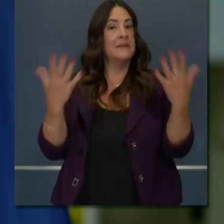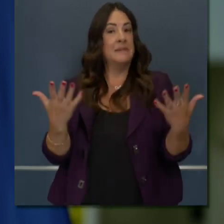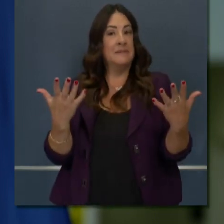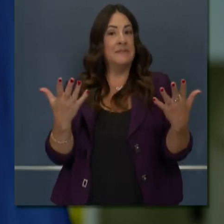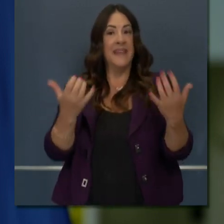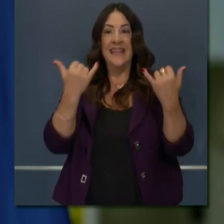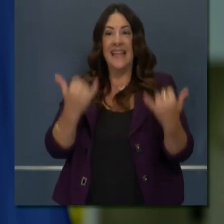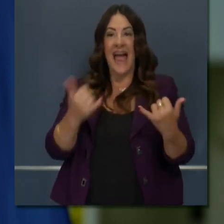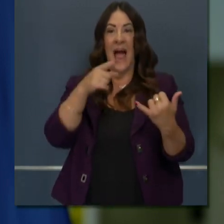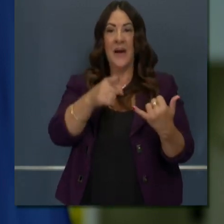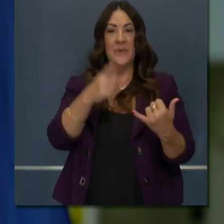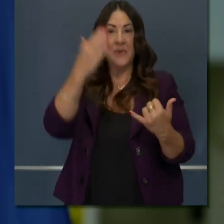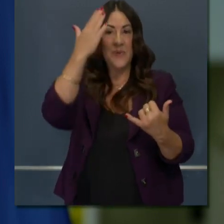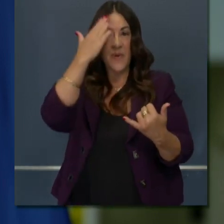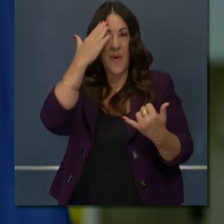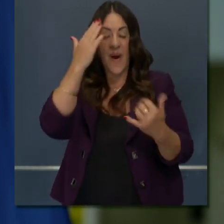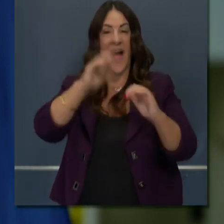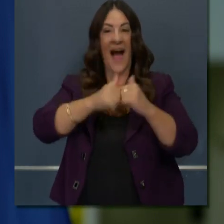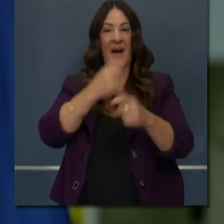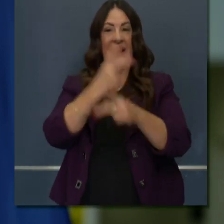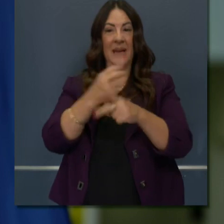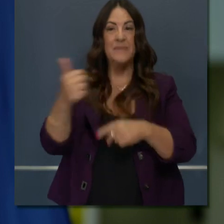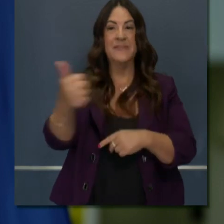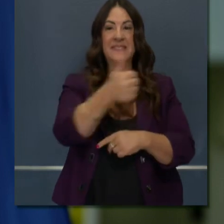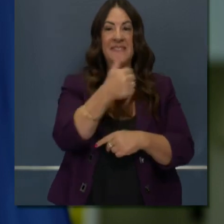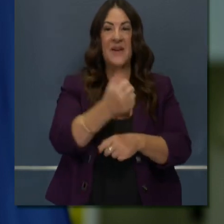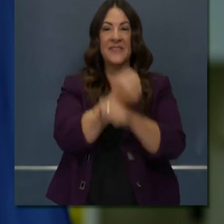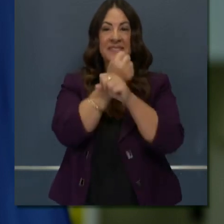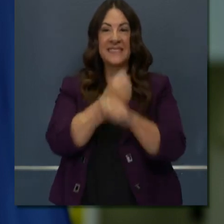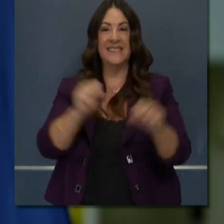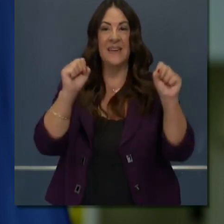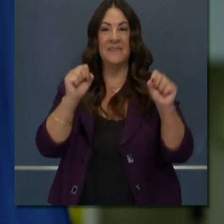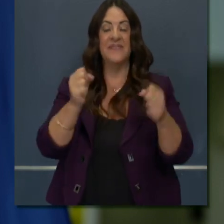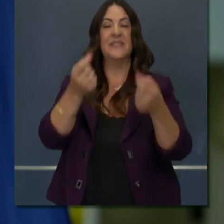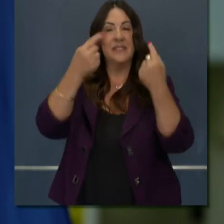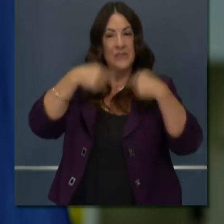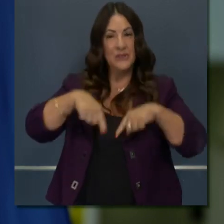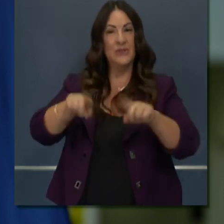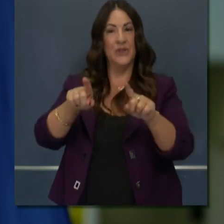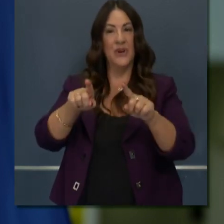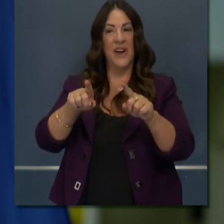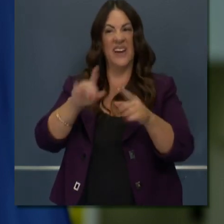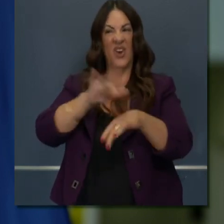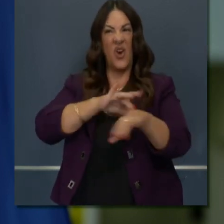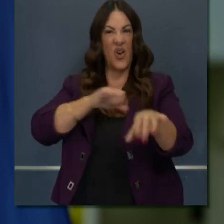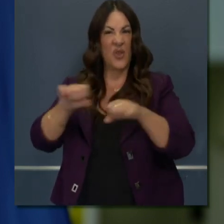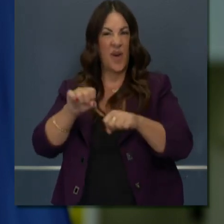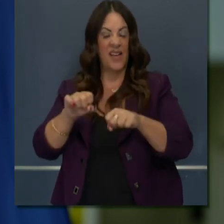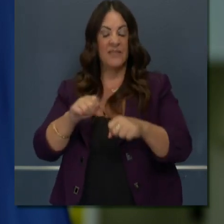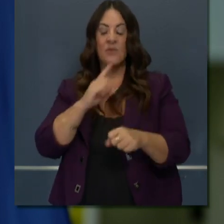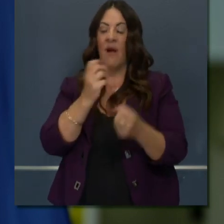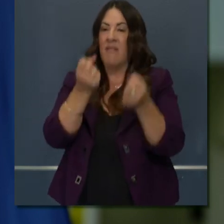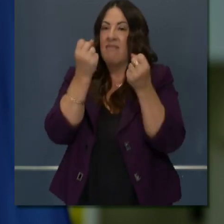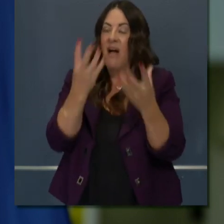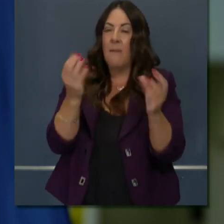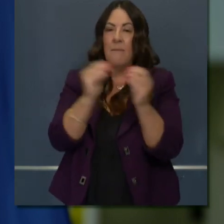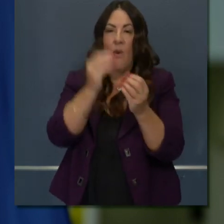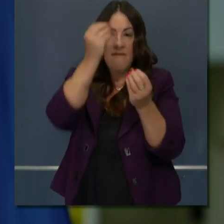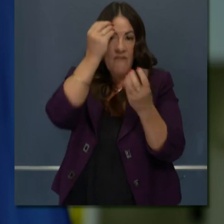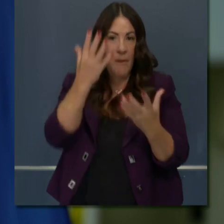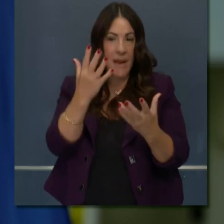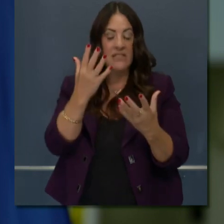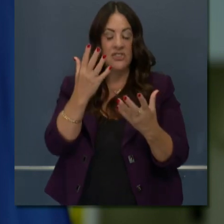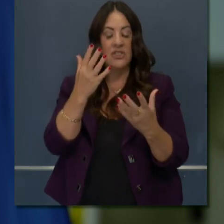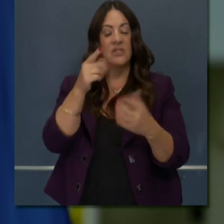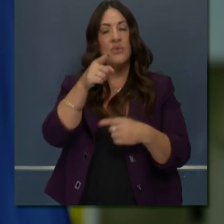So you now know how to keep yourself safe during an event. There's a lot of information that comes